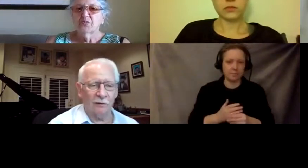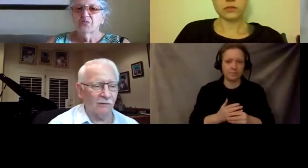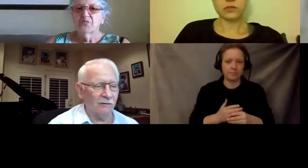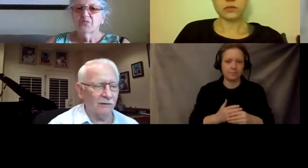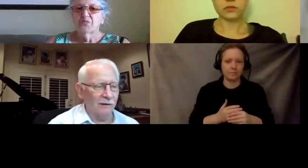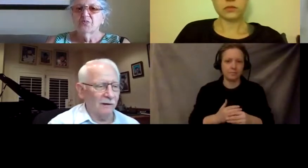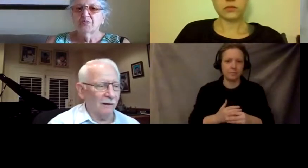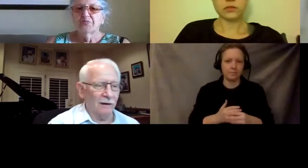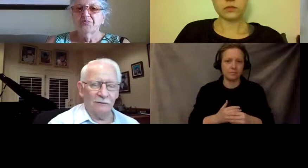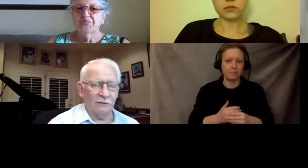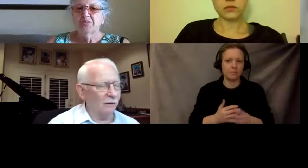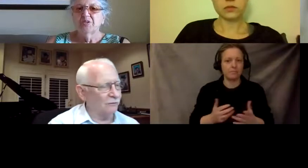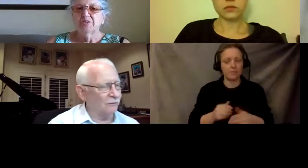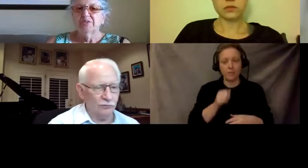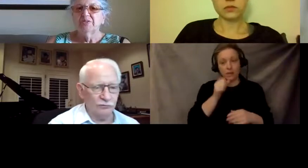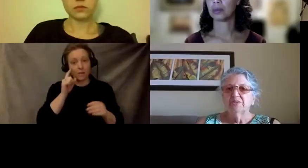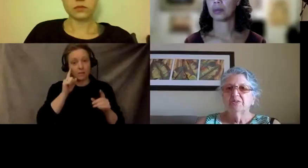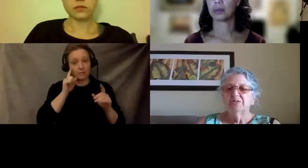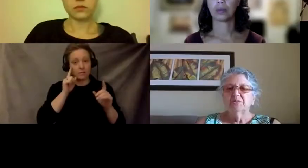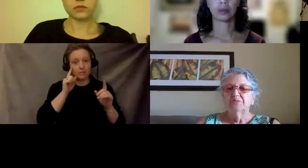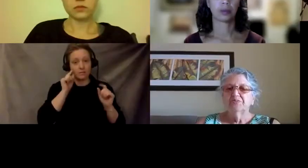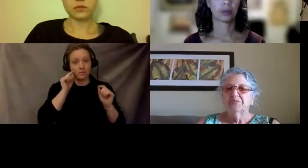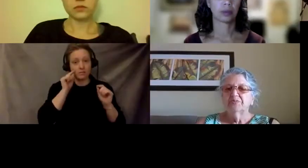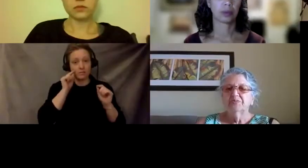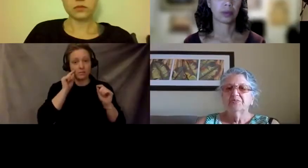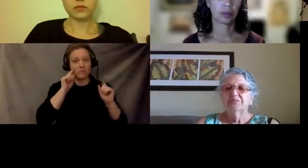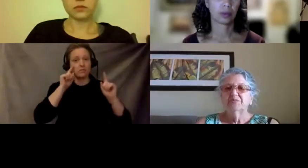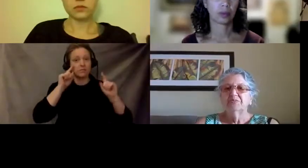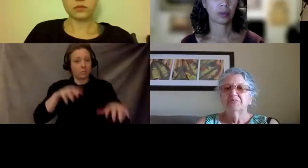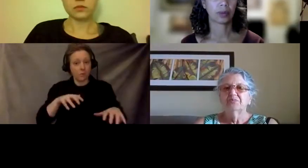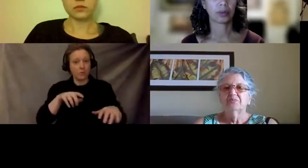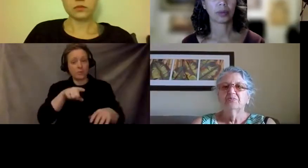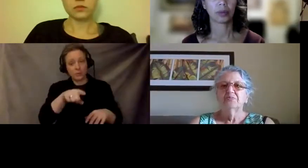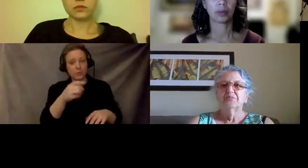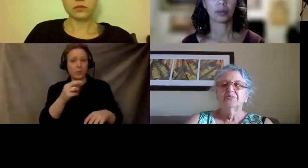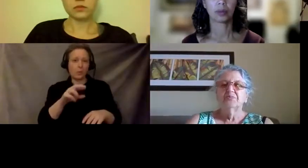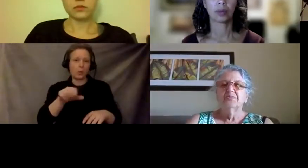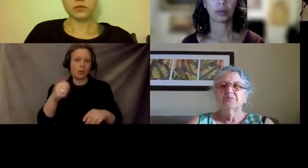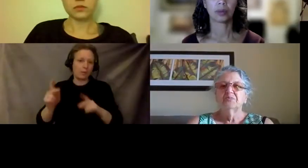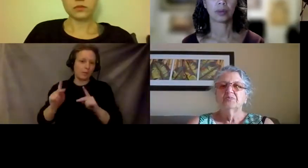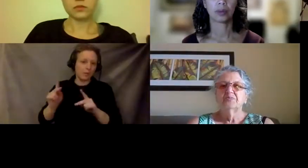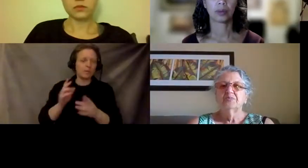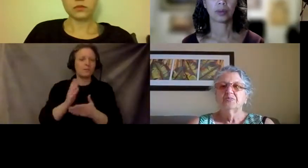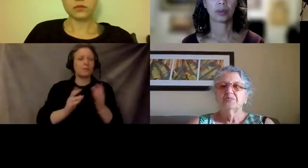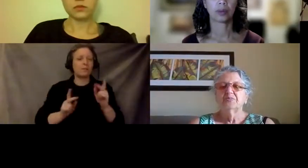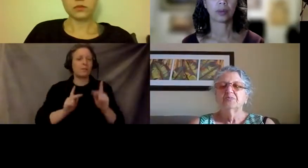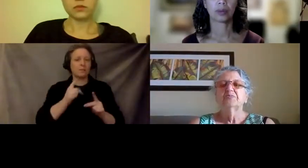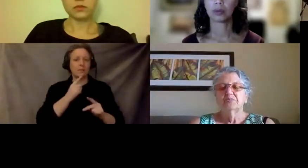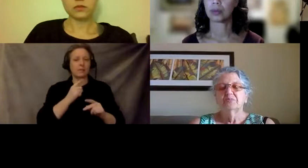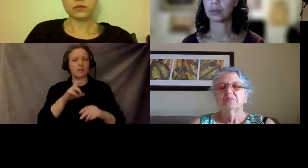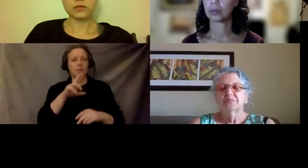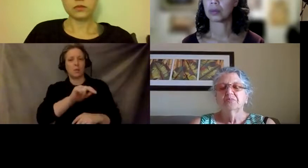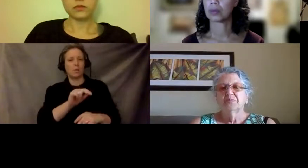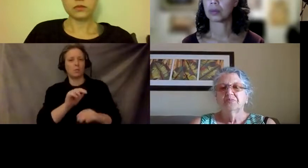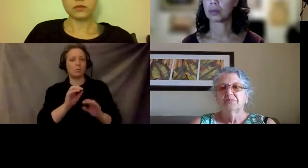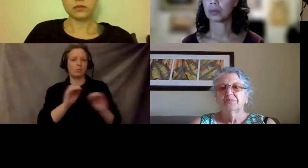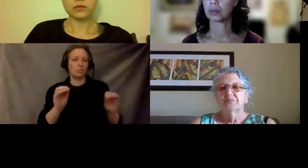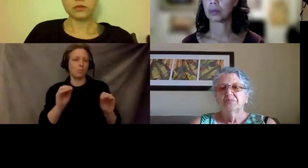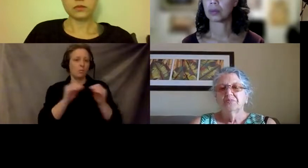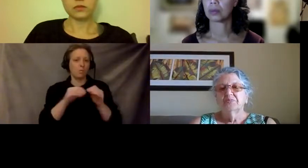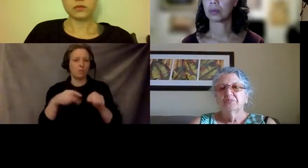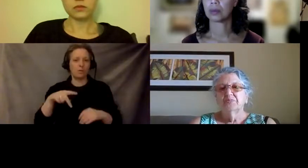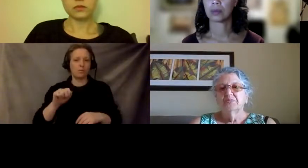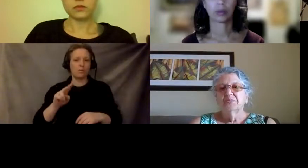on this call. There are two schools of thought. Some people say no more pavement. We don't want any. The problem with